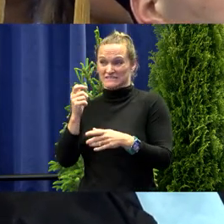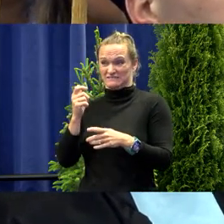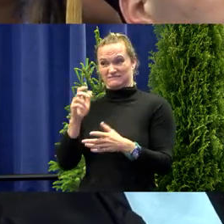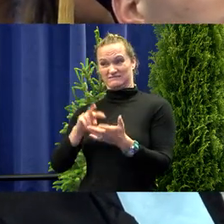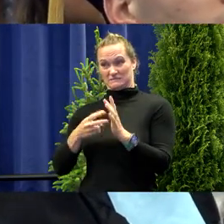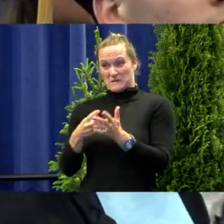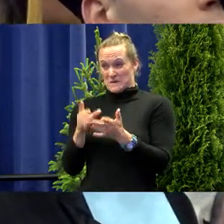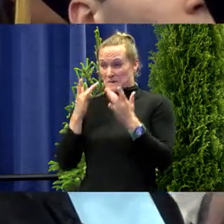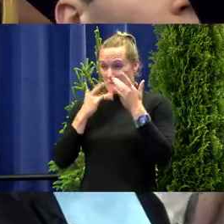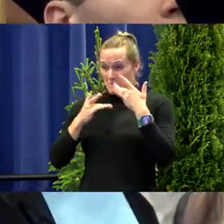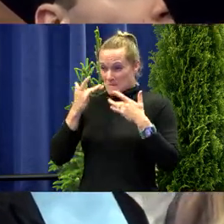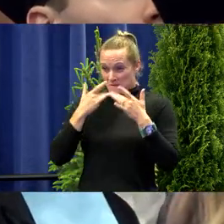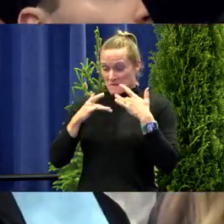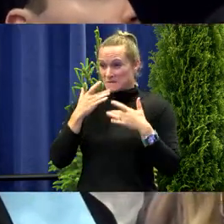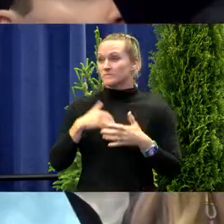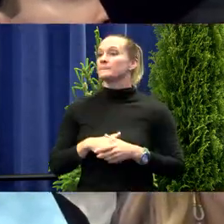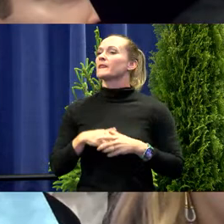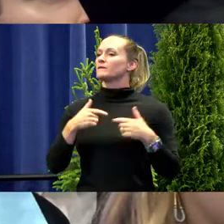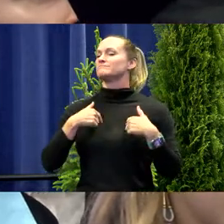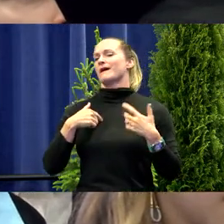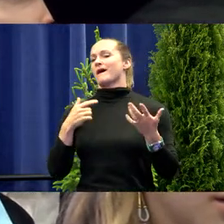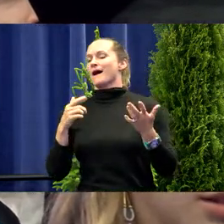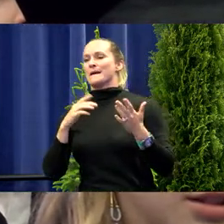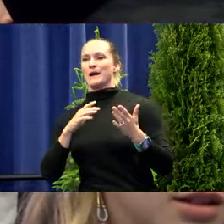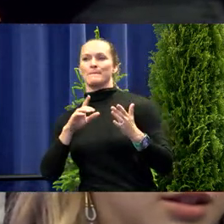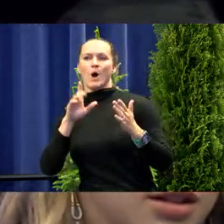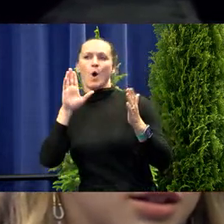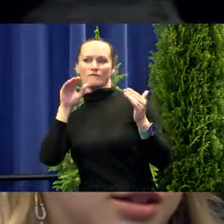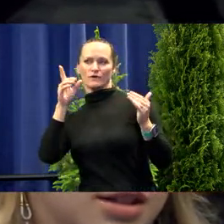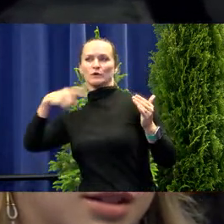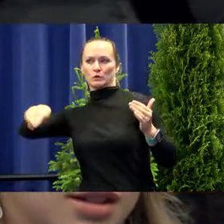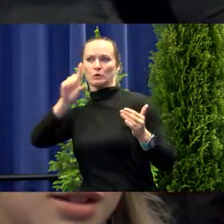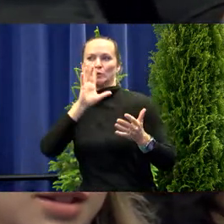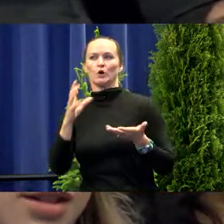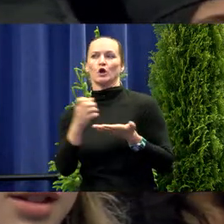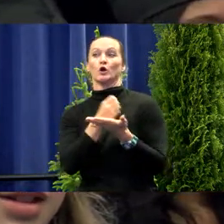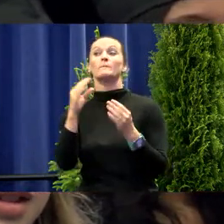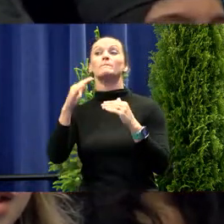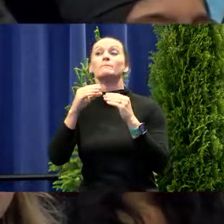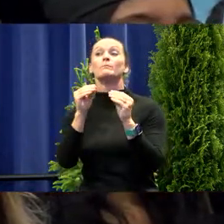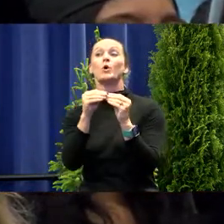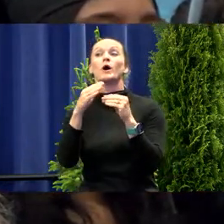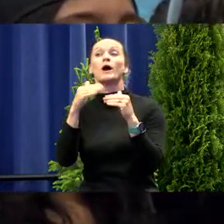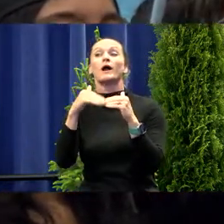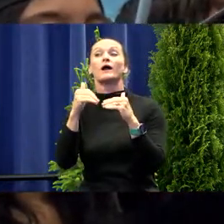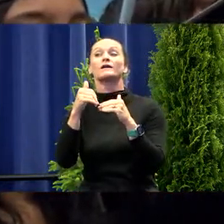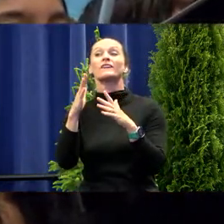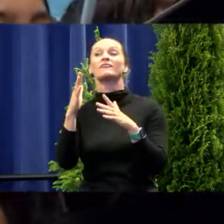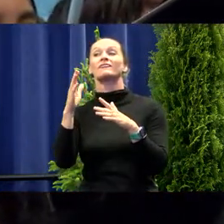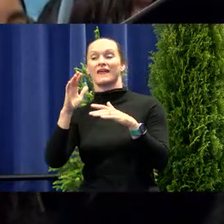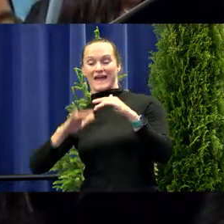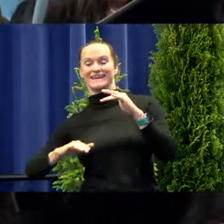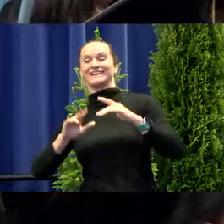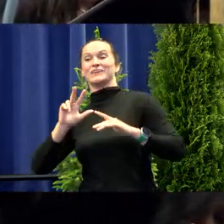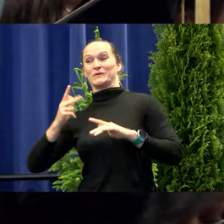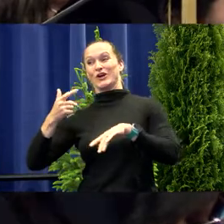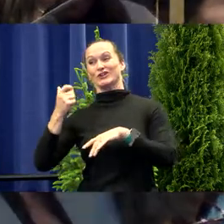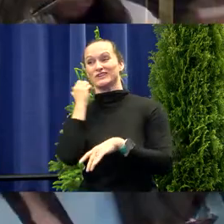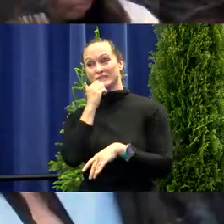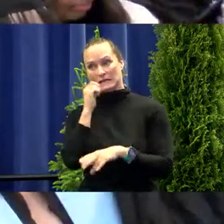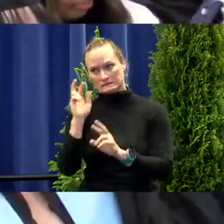fairly confident, by the way, that our graduates will earn a little bit more than $3 per day. But perhaps more